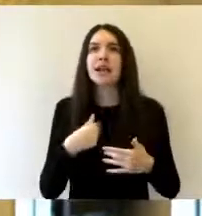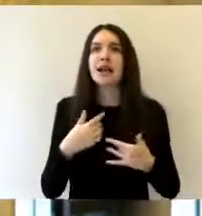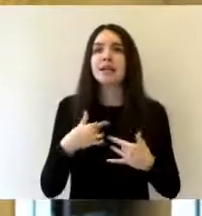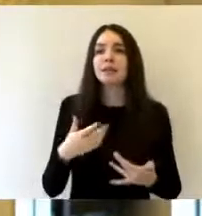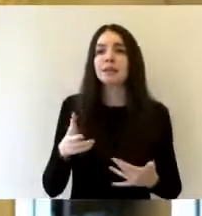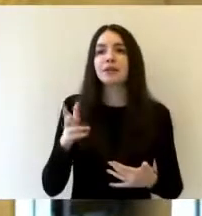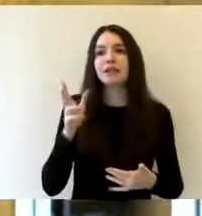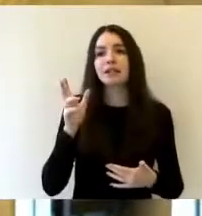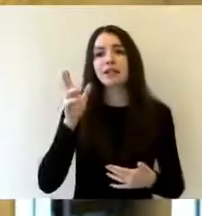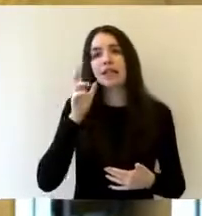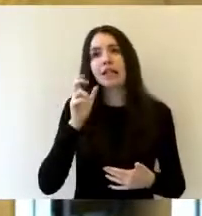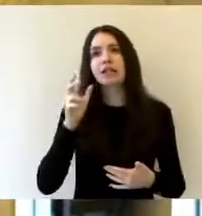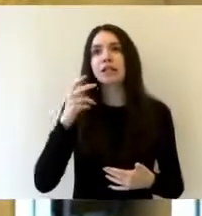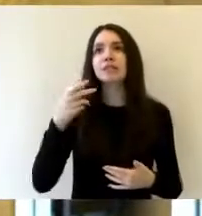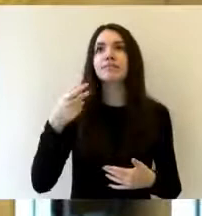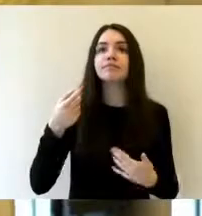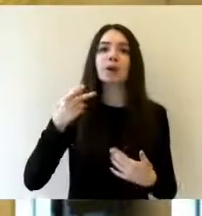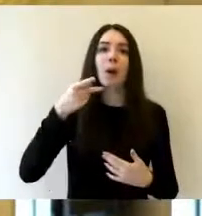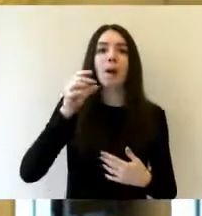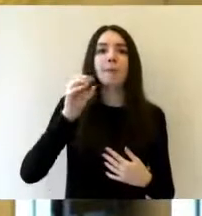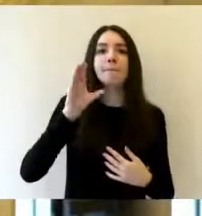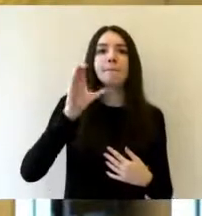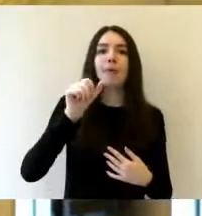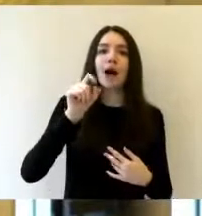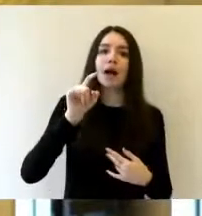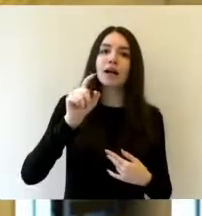I do listen to like a lot of podcasts and stuff like that.